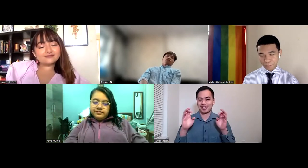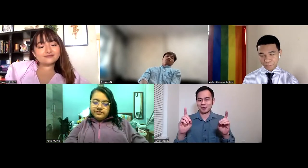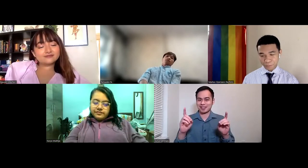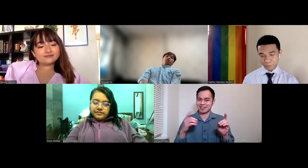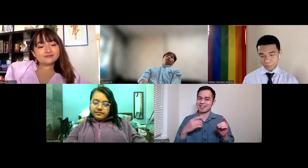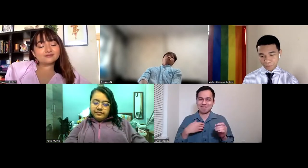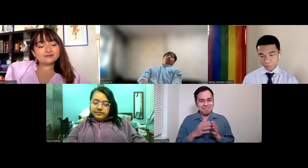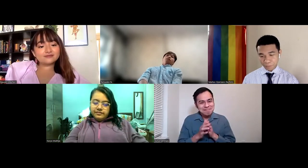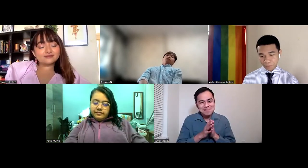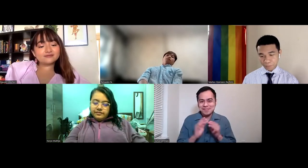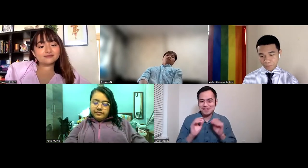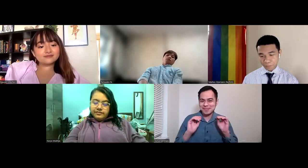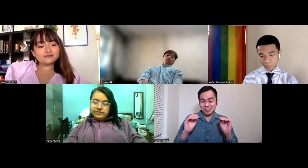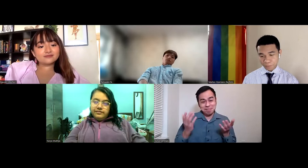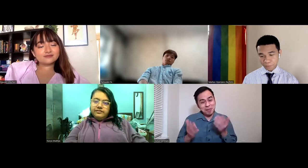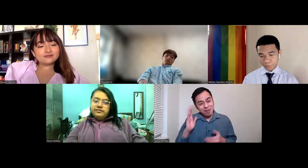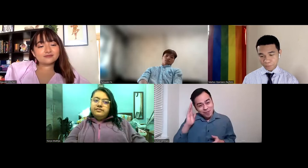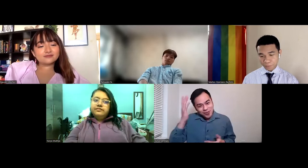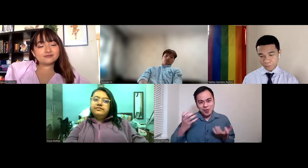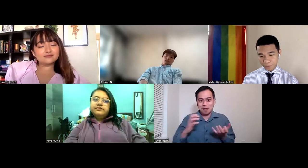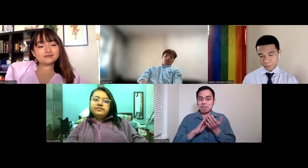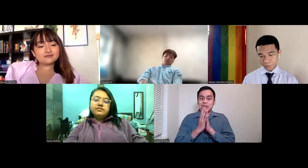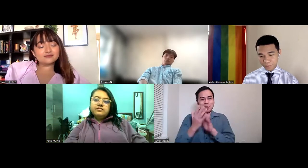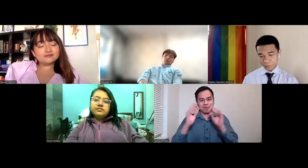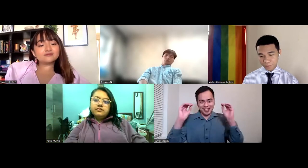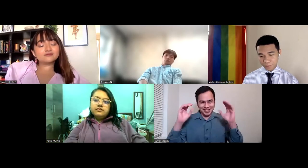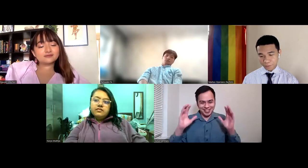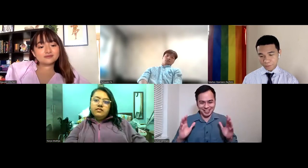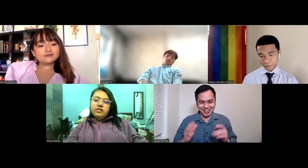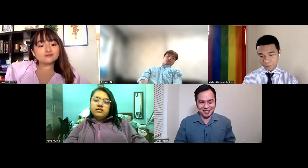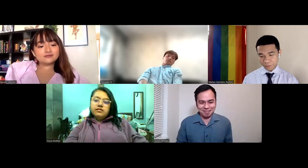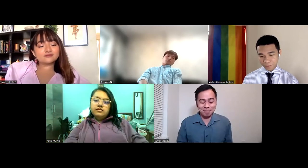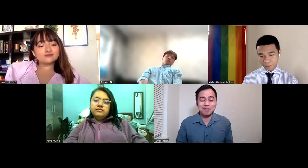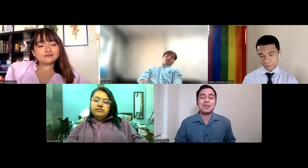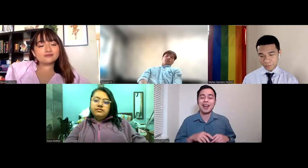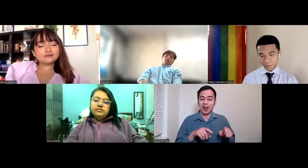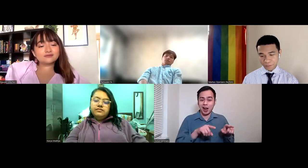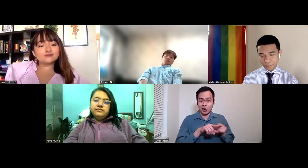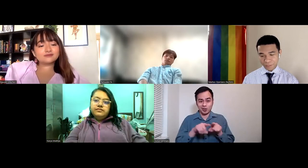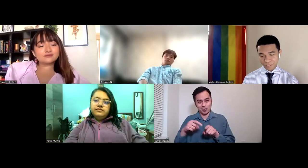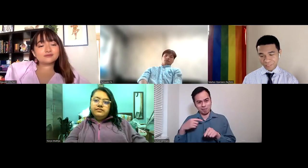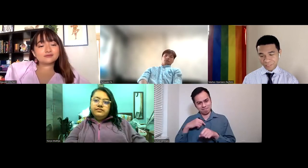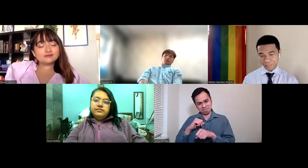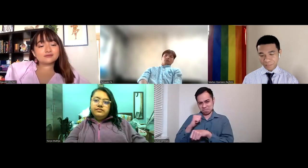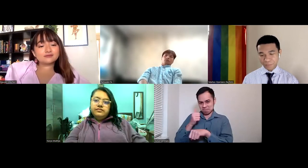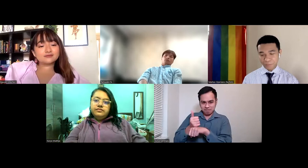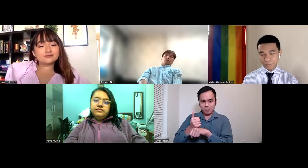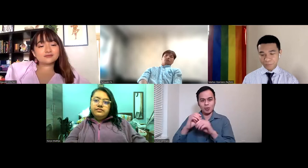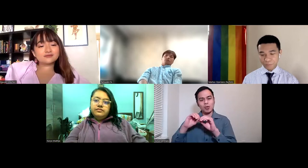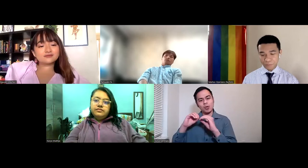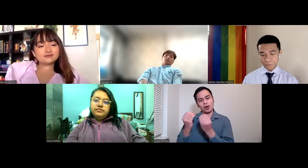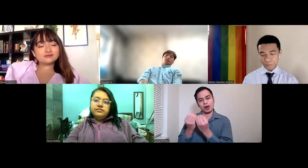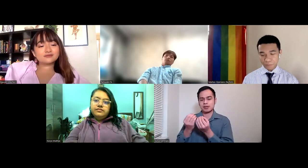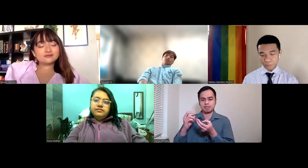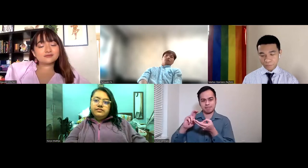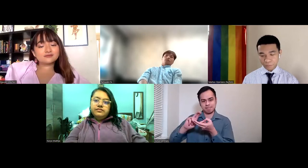teacher. So I'm doing a master's now in a master's in science and secondary education for the deaf and the hard of hearing. So at